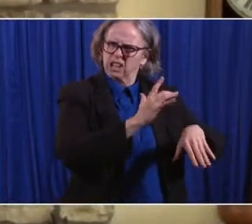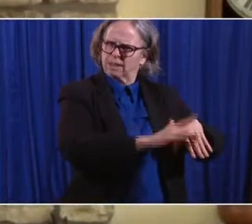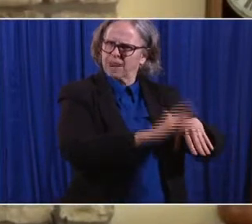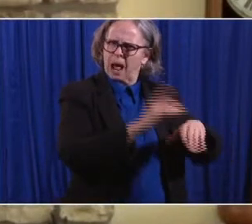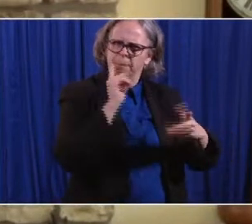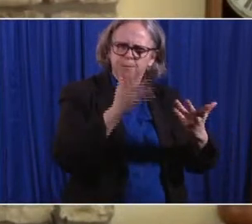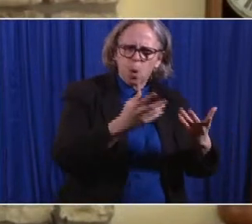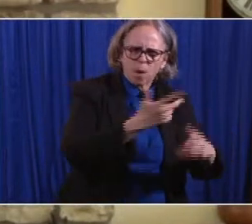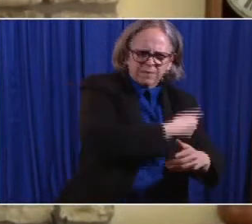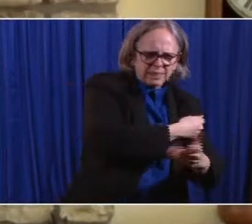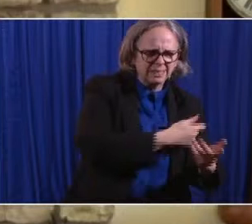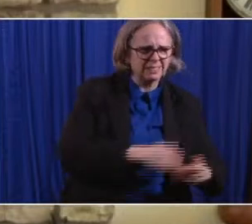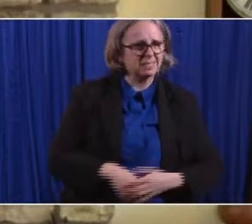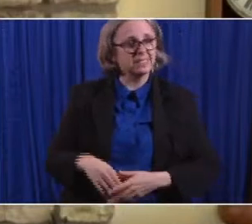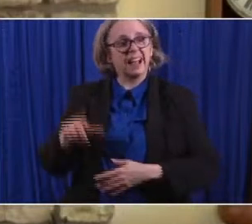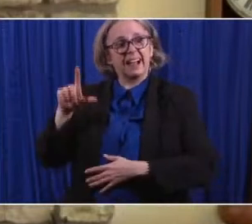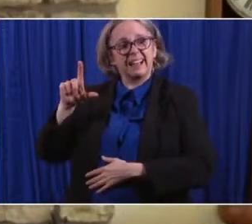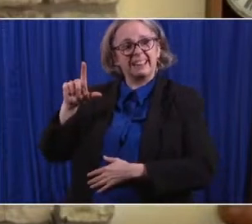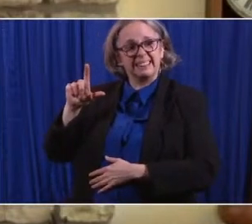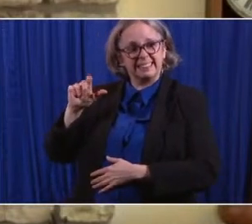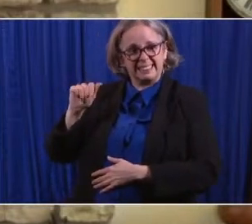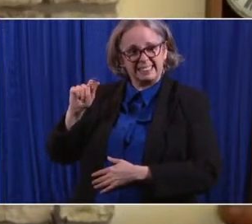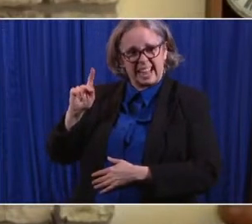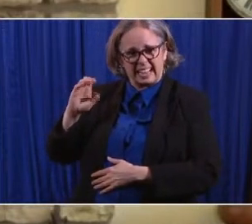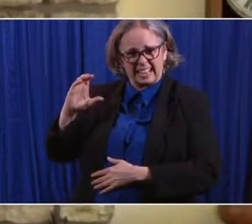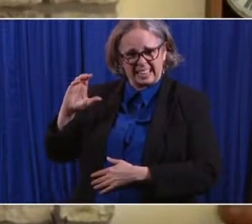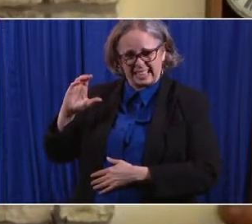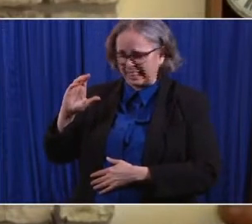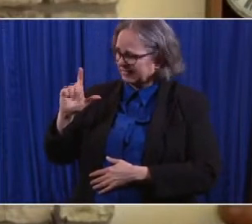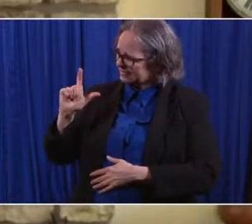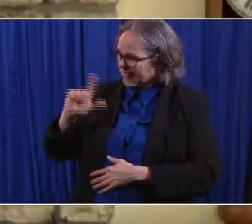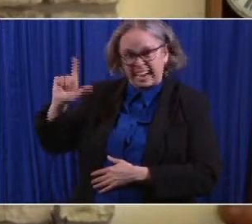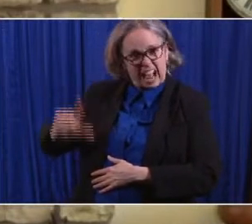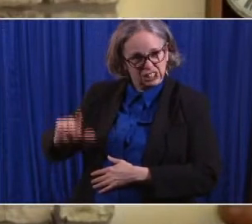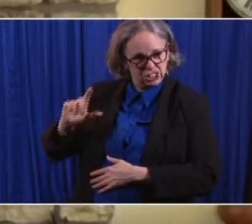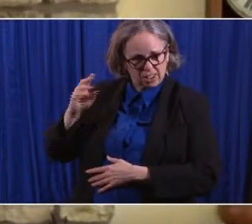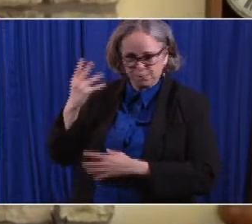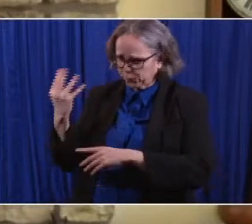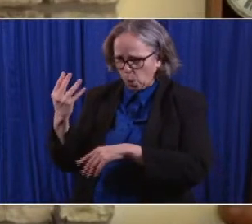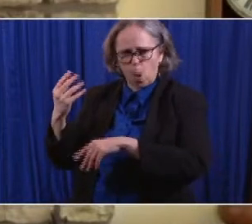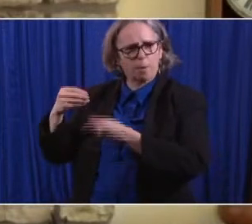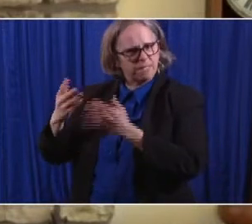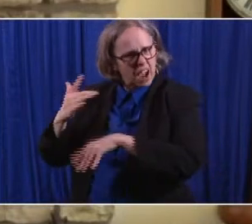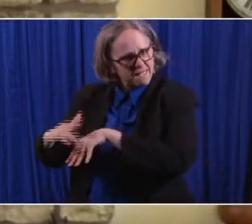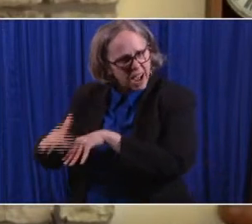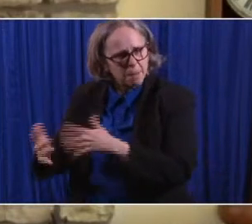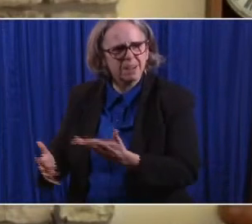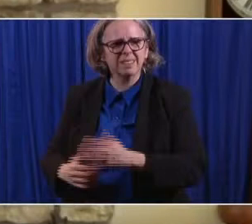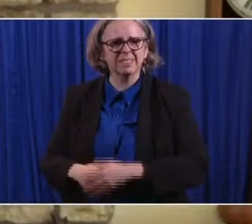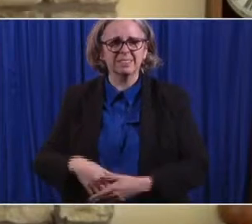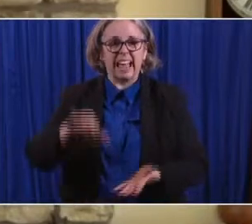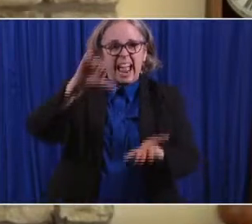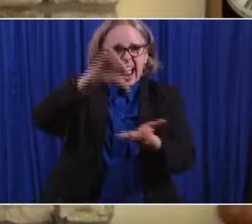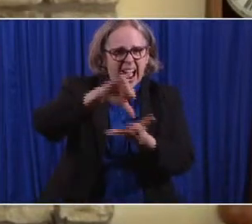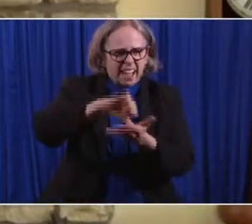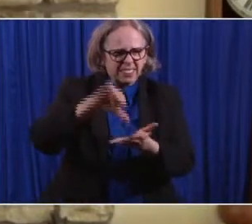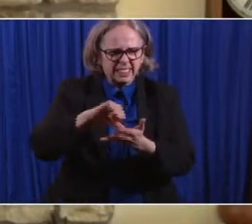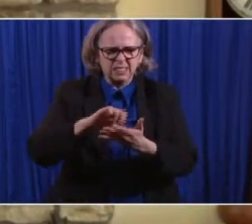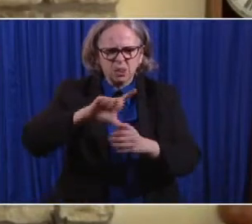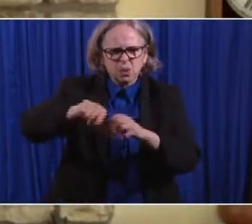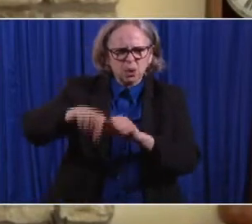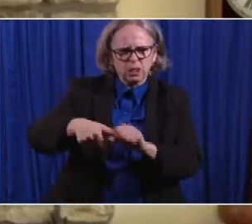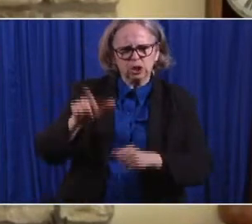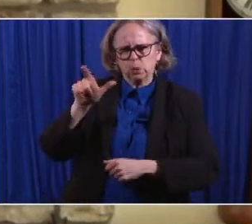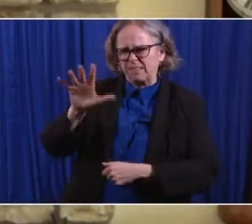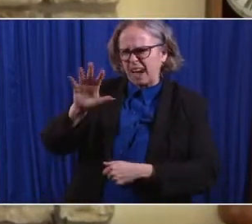provider locations within 10 miles with vaccine in stock. Athens, 4 provider locations within 25 miles with